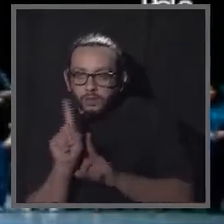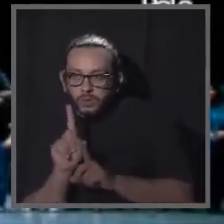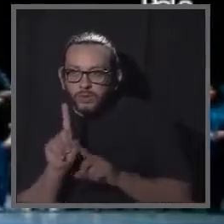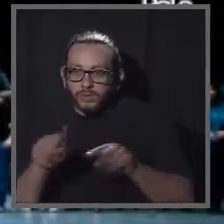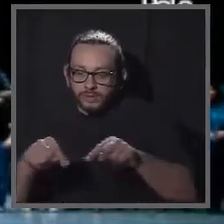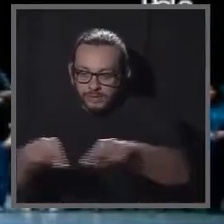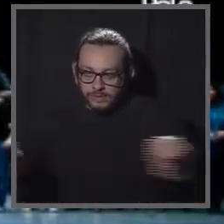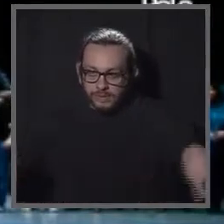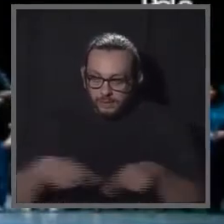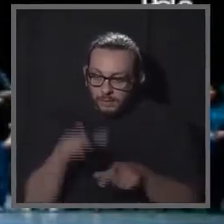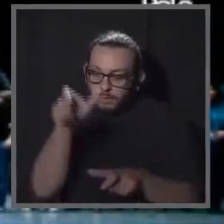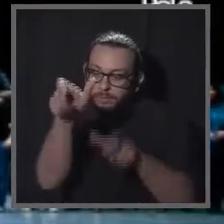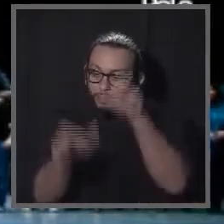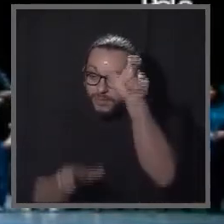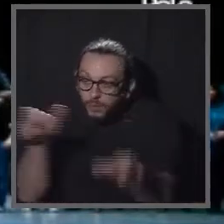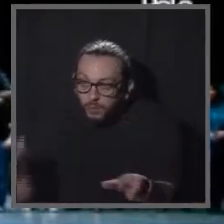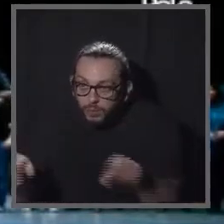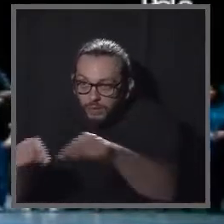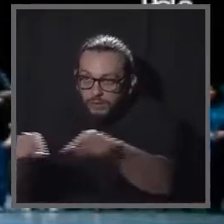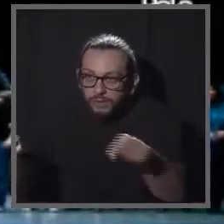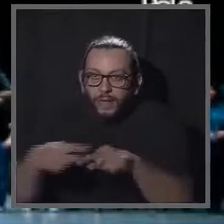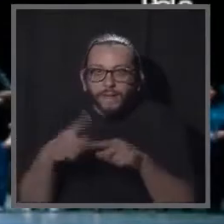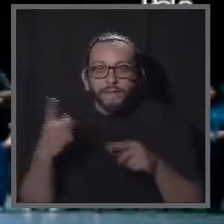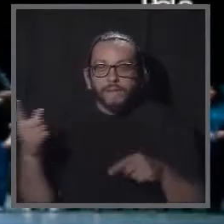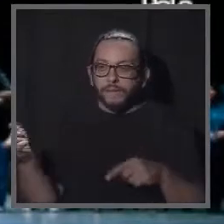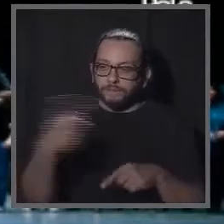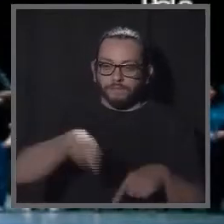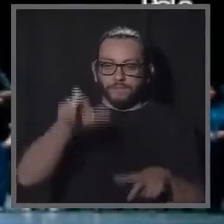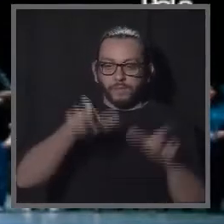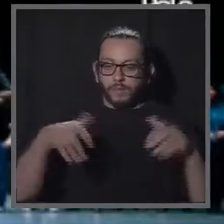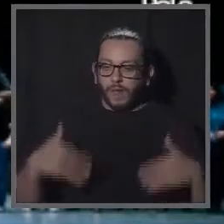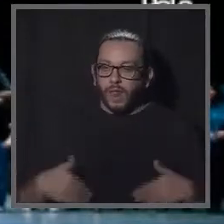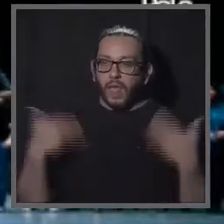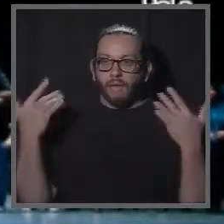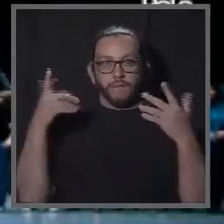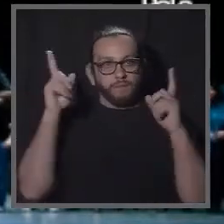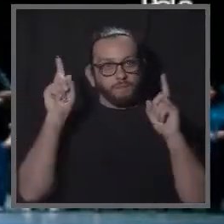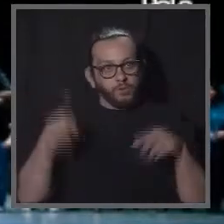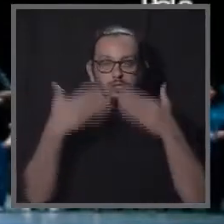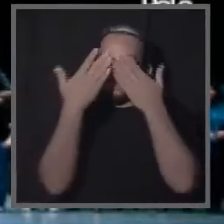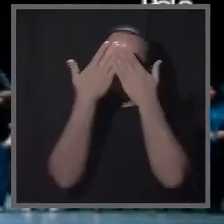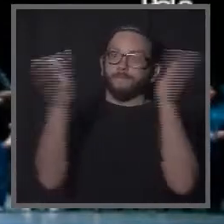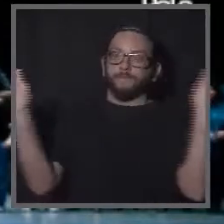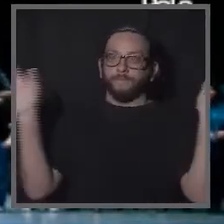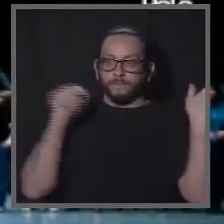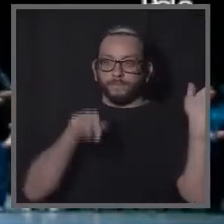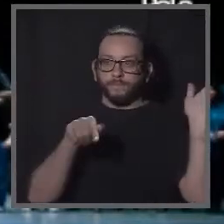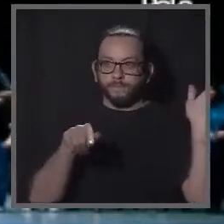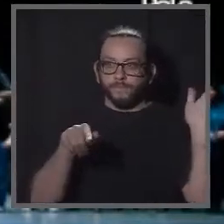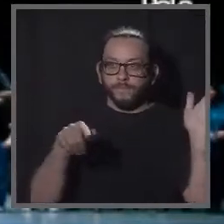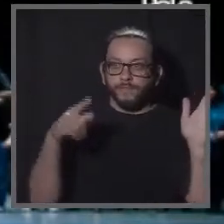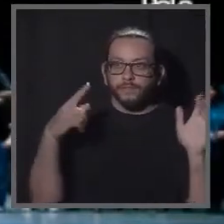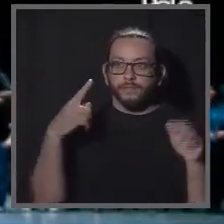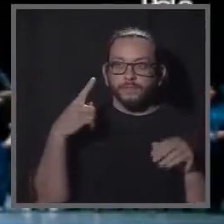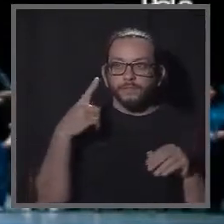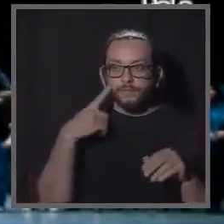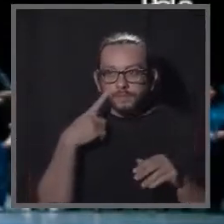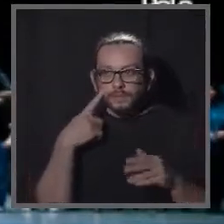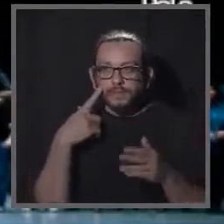spaces of citizenship and democratic experimentation. And so this in some way tries